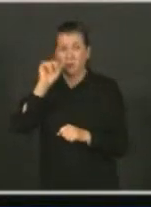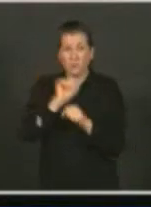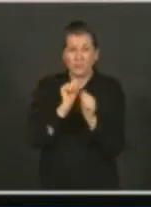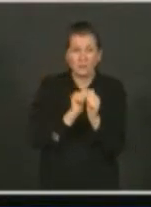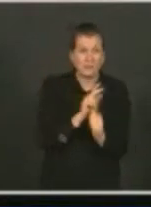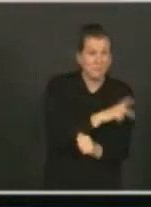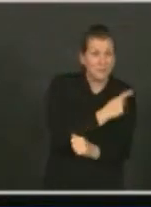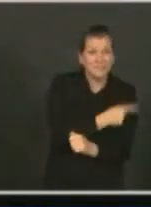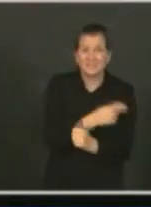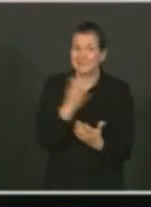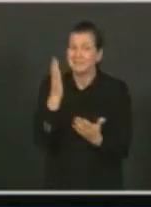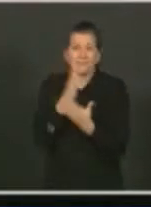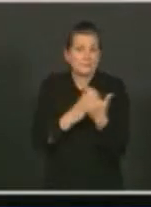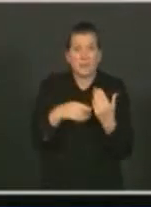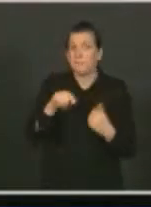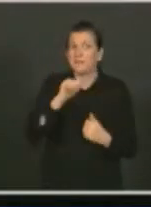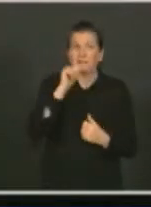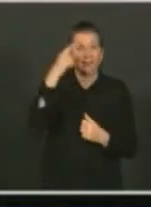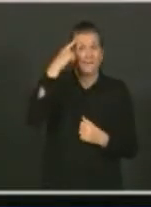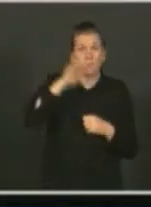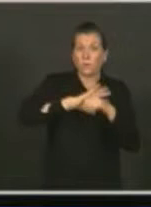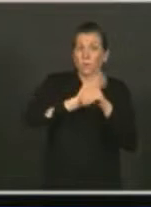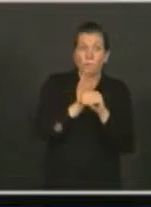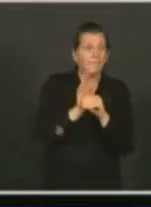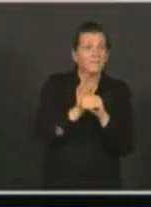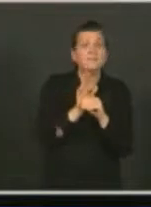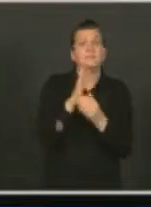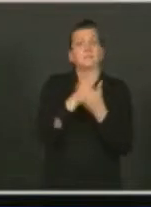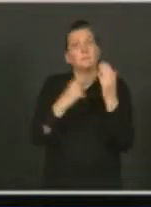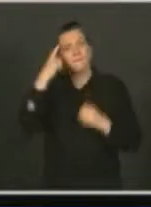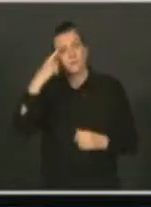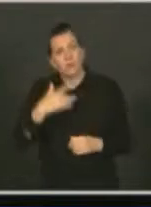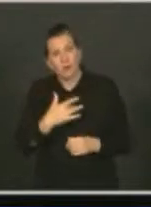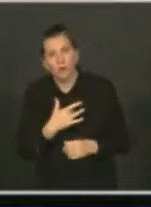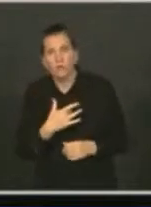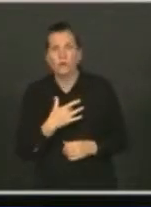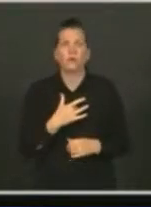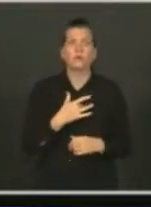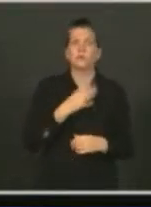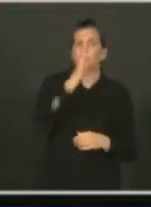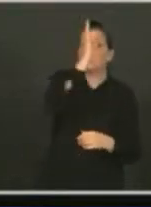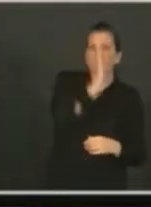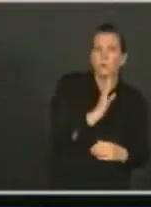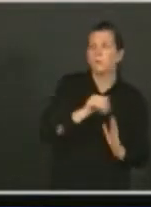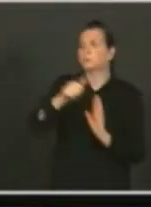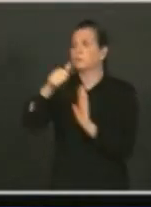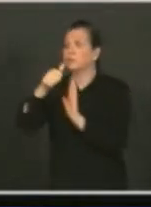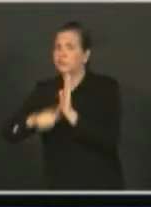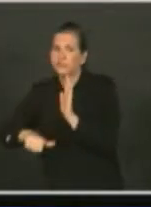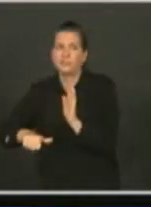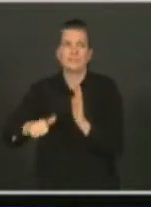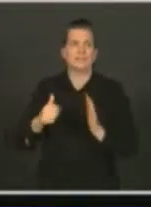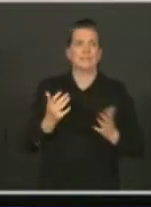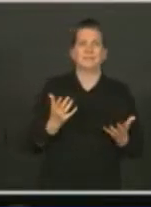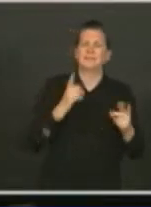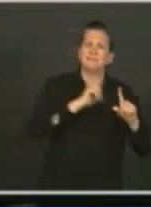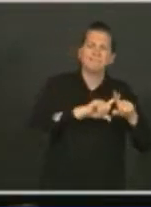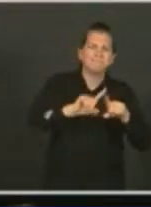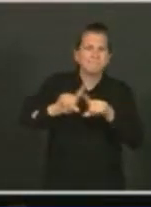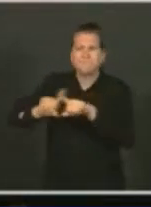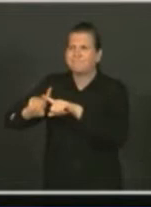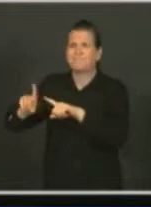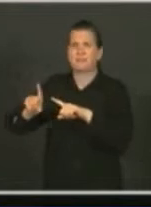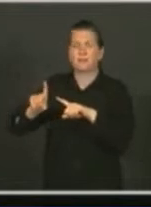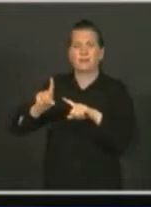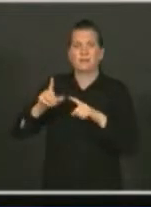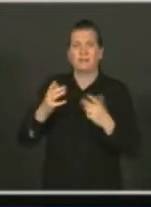issues. Back in April, hospitals were empty because folks weren't showing up with other issues.